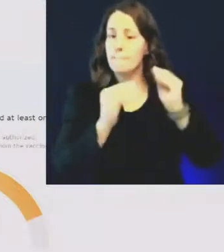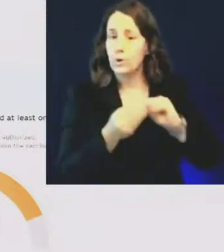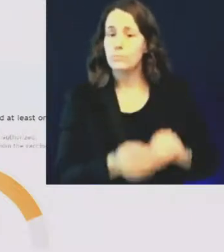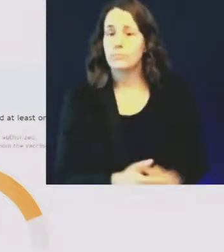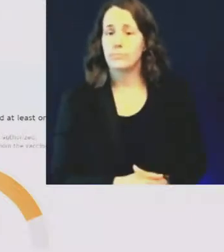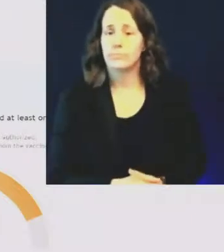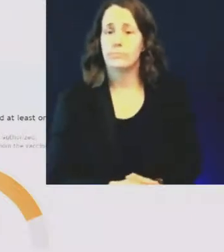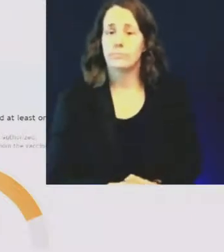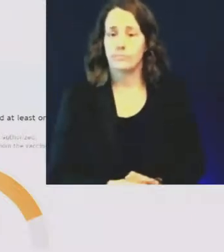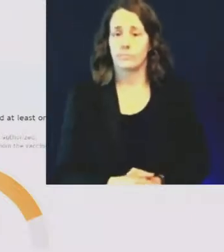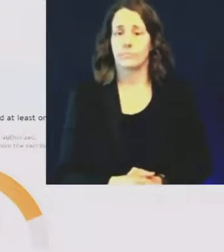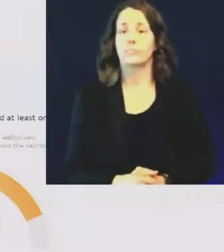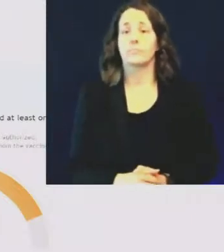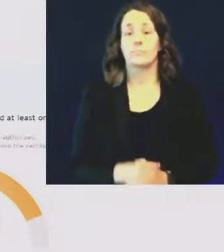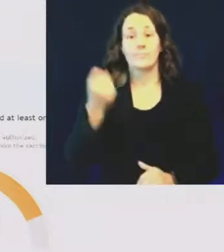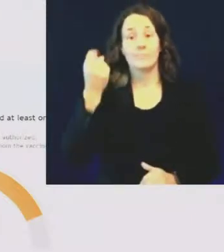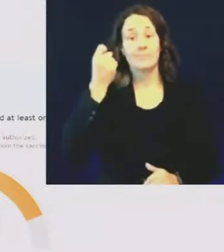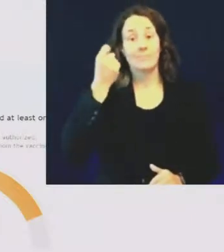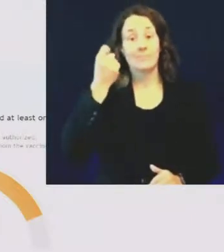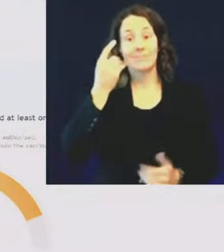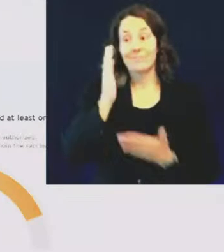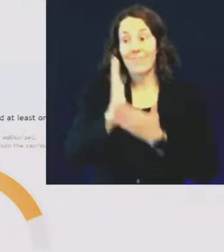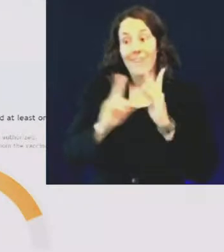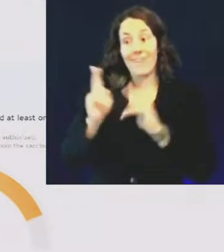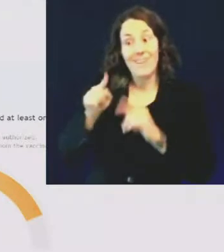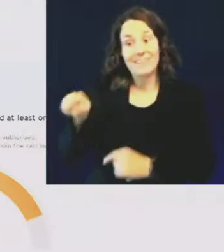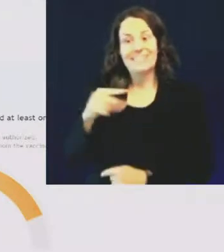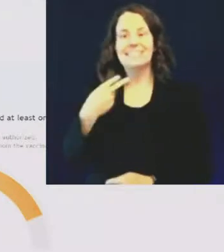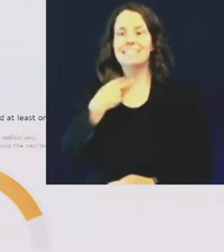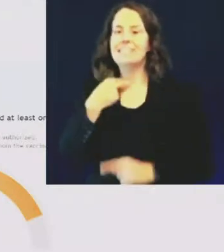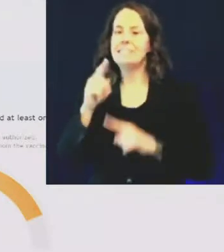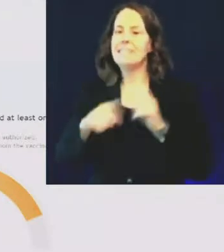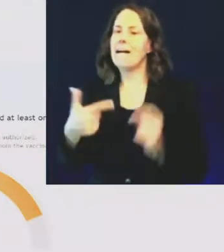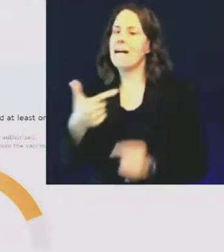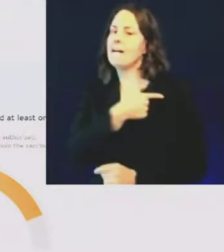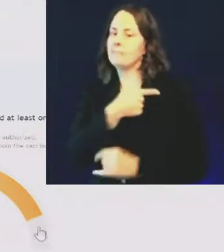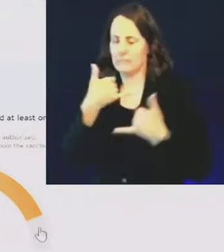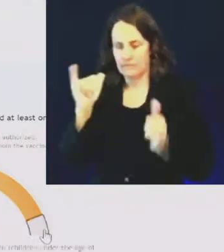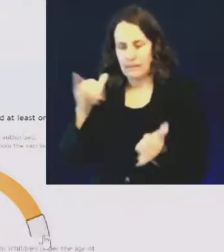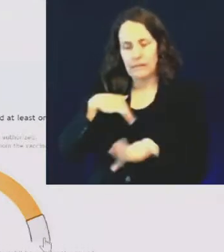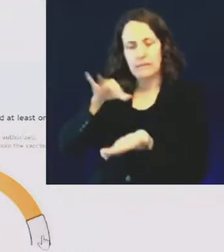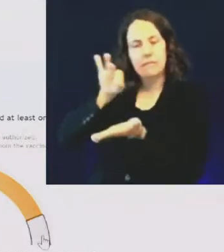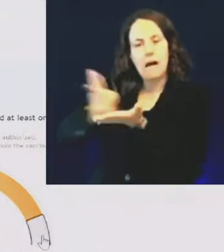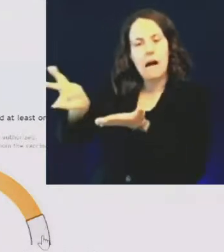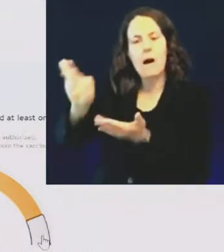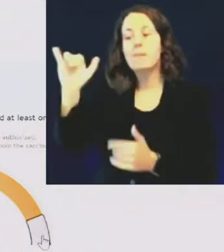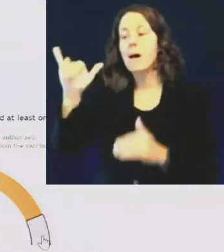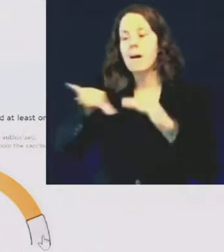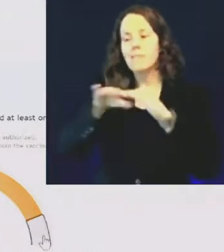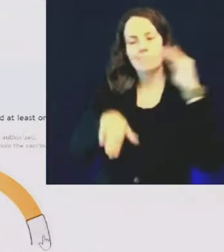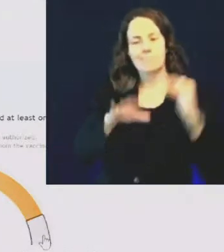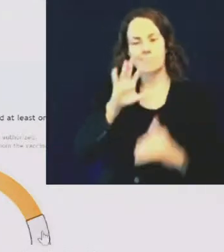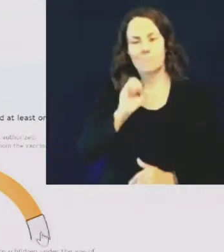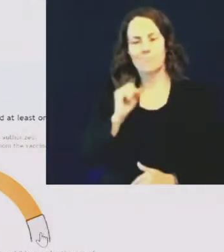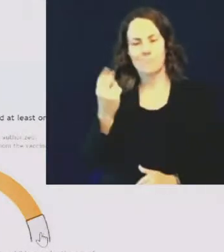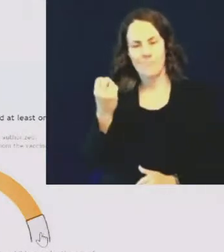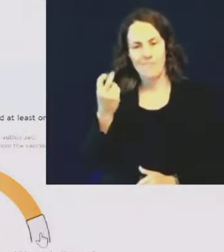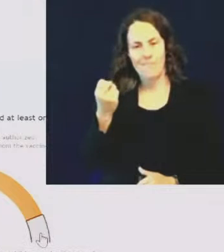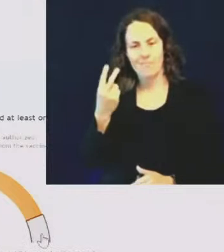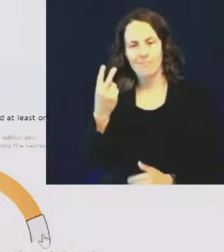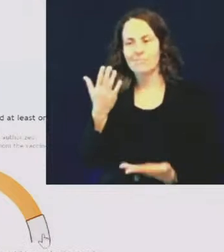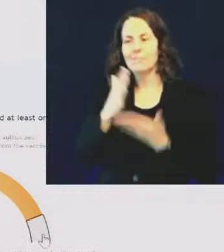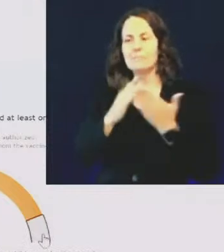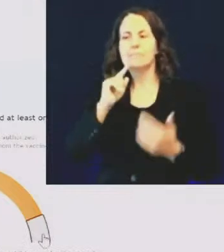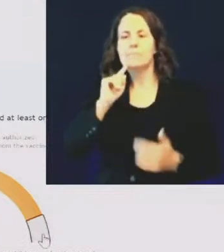get vaccinated, like children under the age of 12. On our little dial here, they're represented over in this